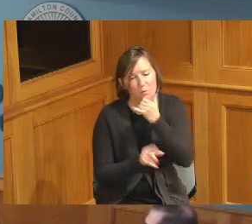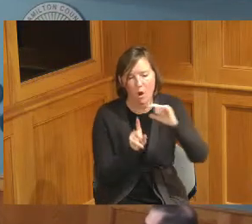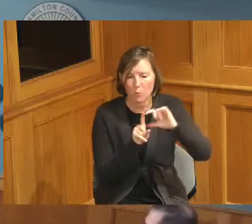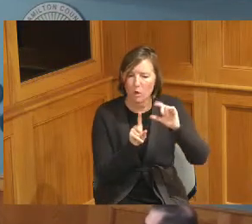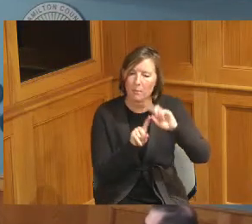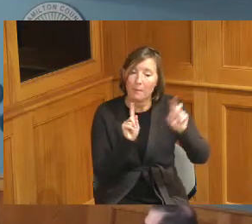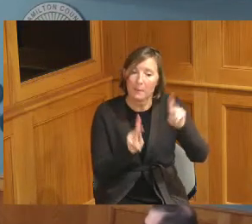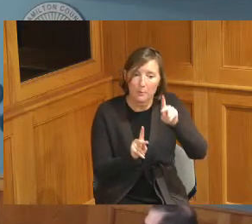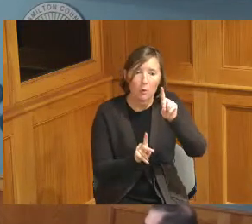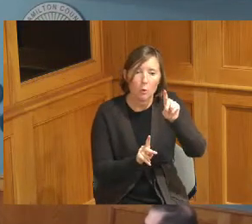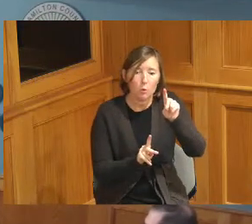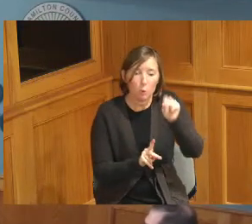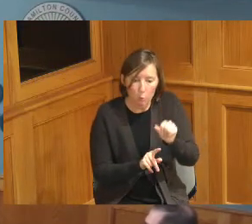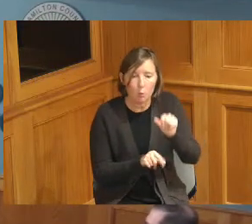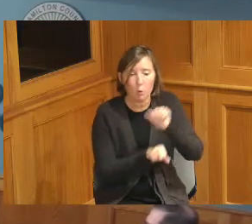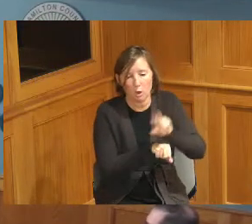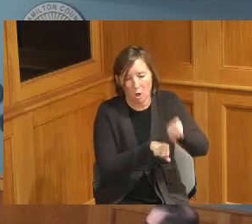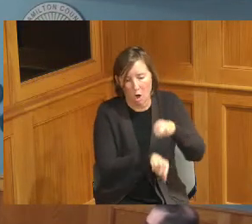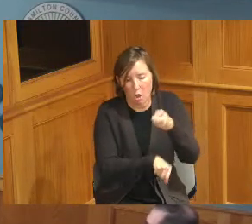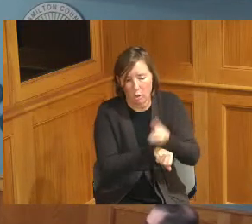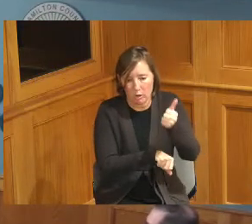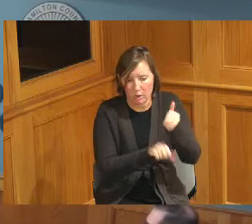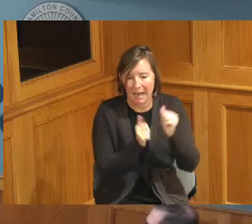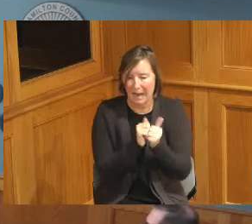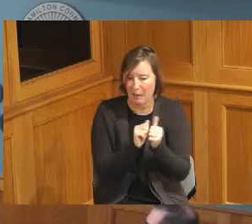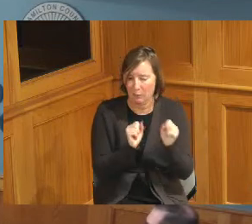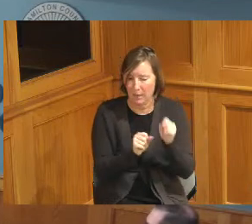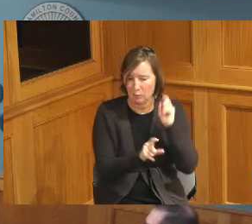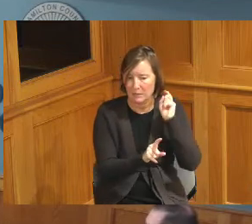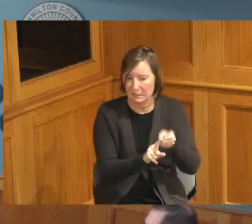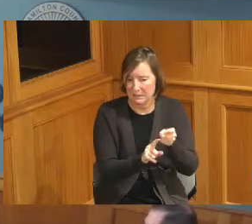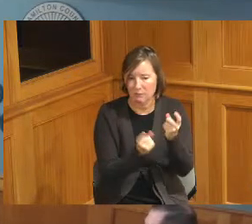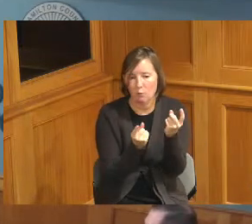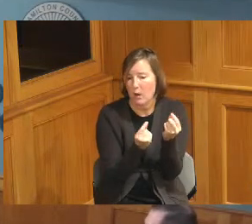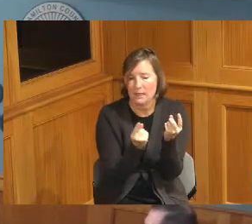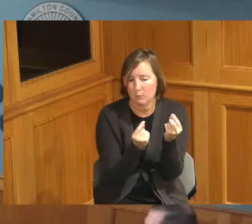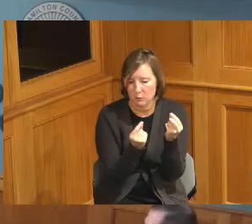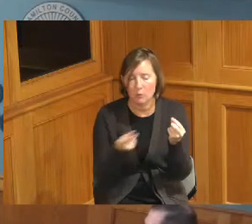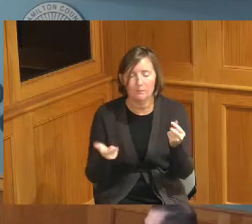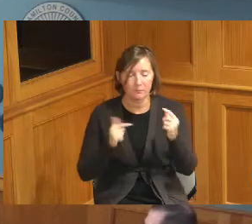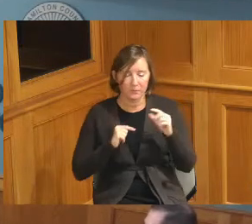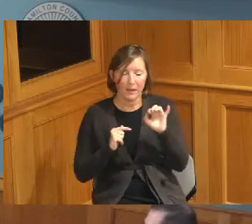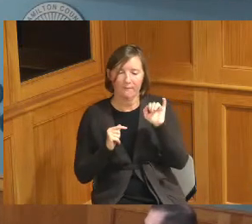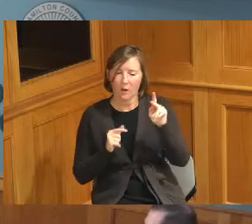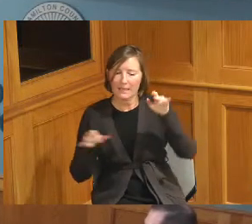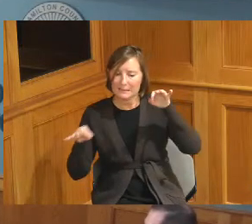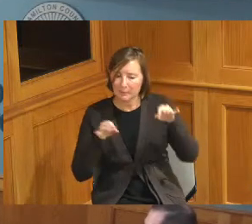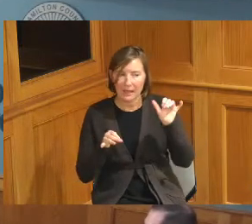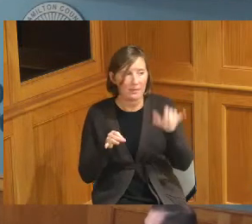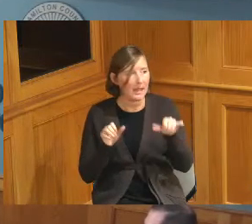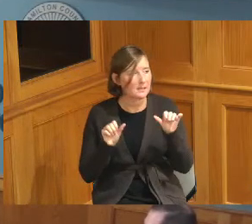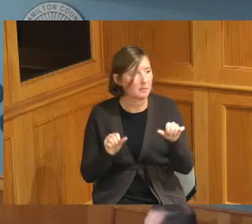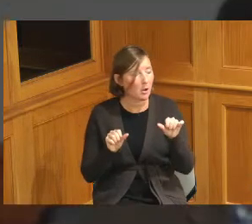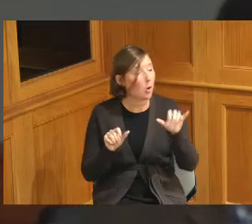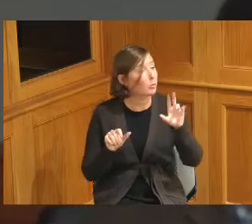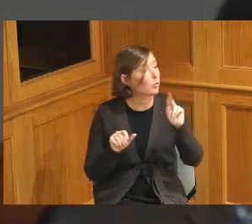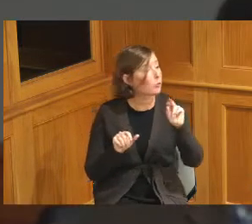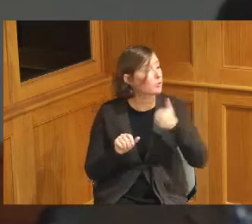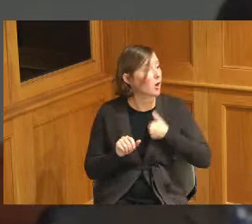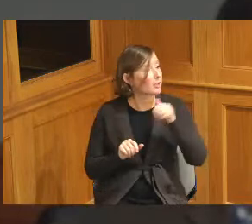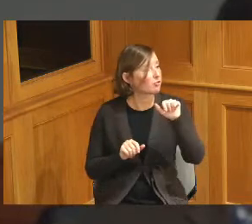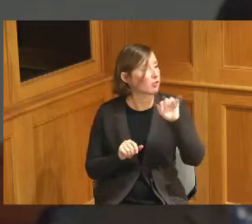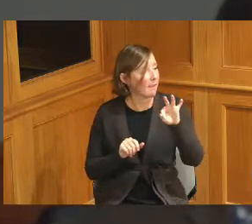when we think about it from a compensation perspective, we're talking mostly pay for performance, and that could take on a couple of different forms. It